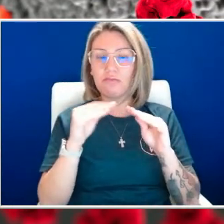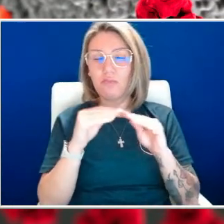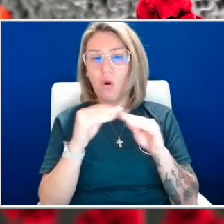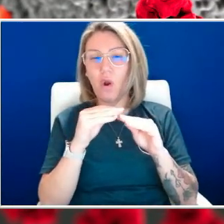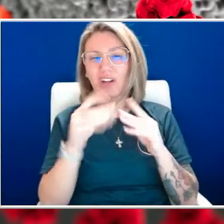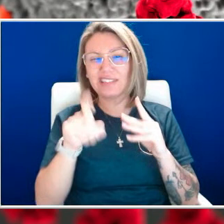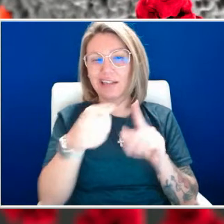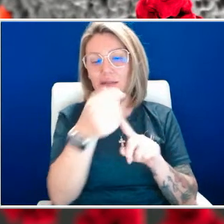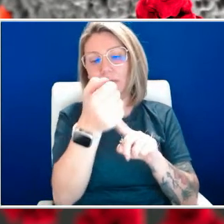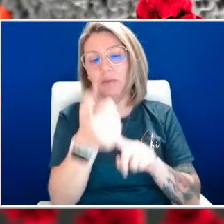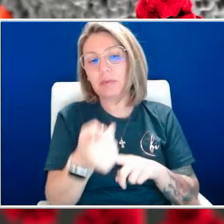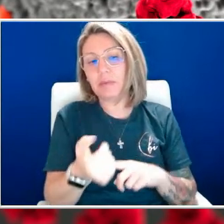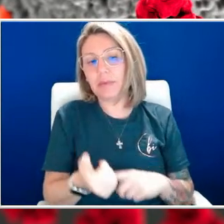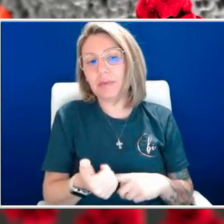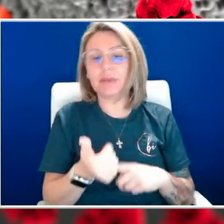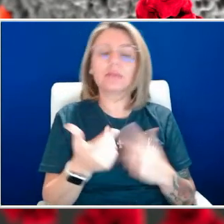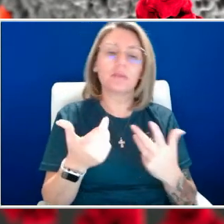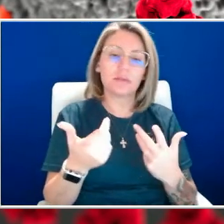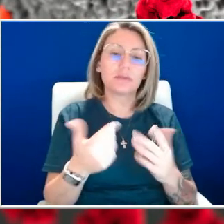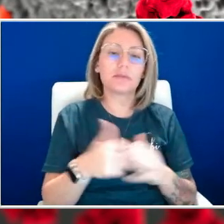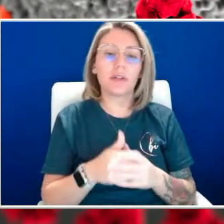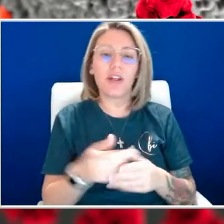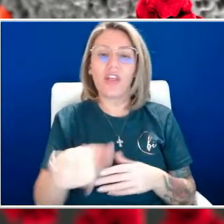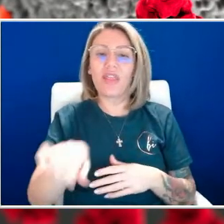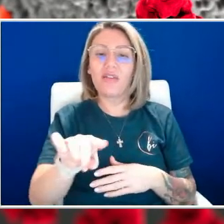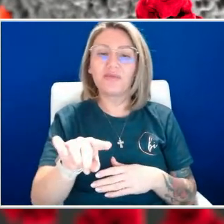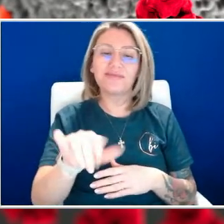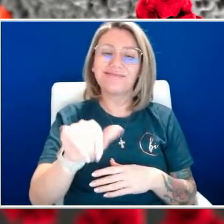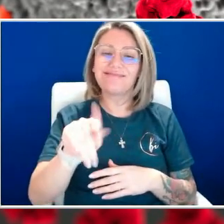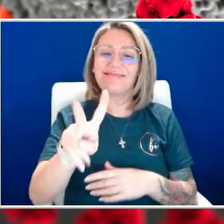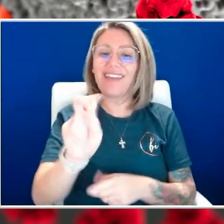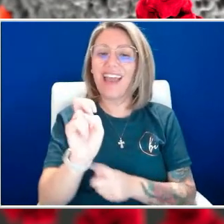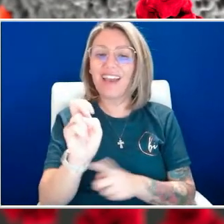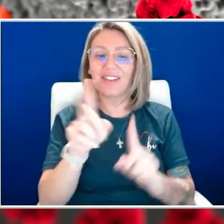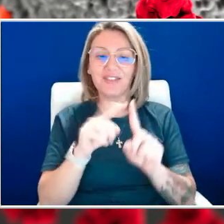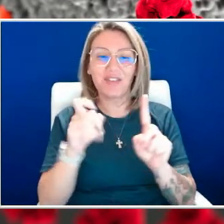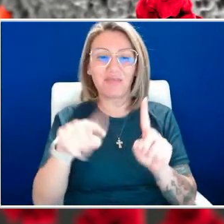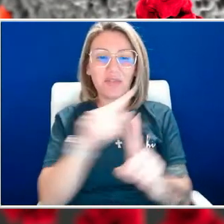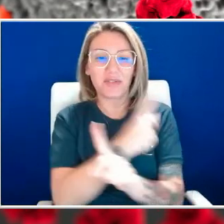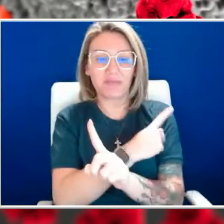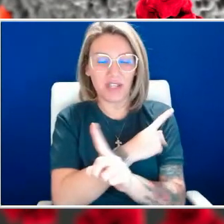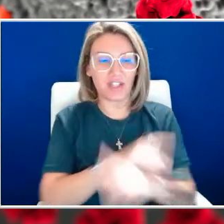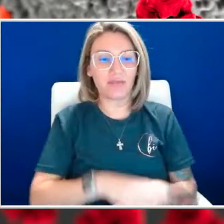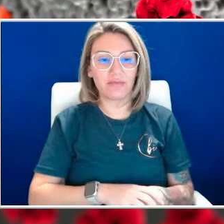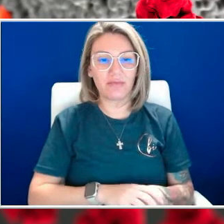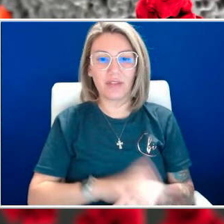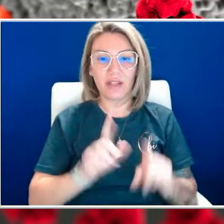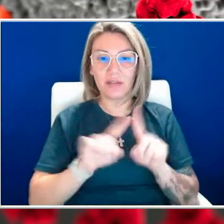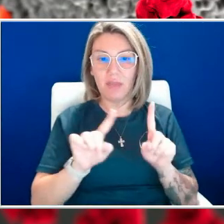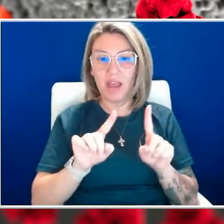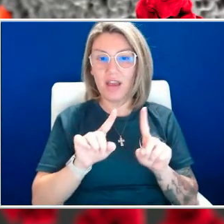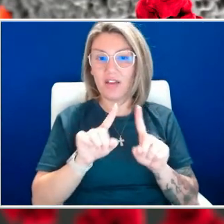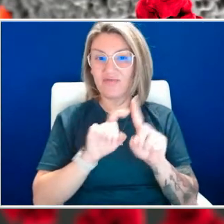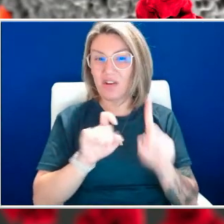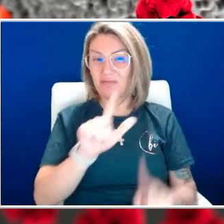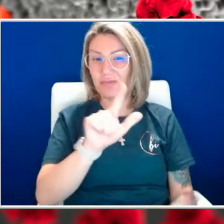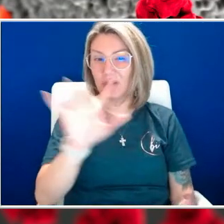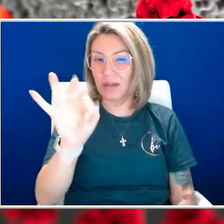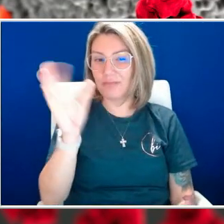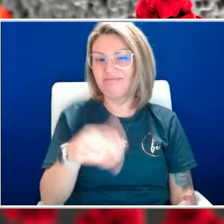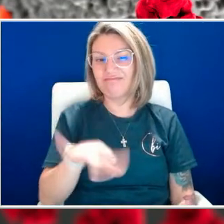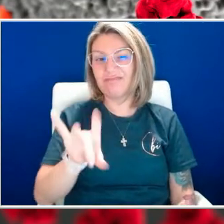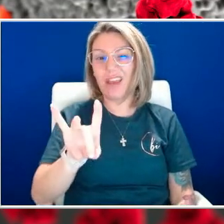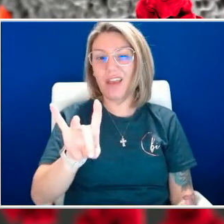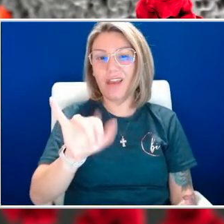active signs from that patient, from those patients. But of those 29, 8 in the ICU and 4 on